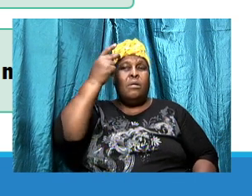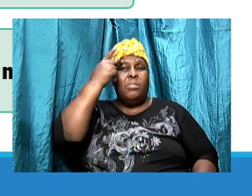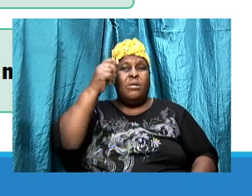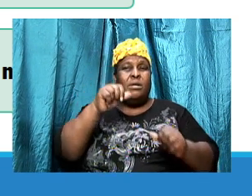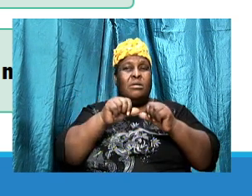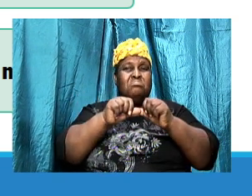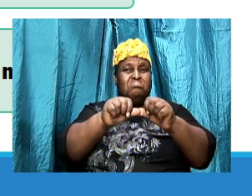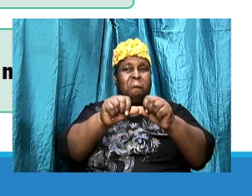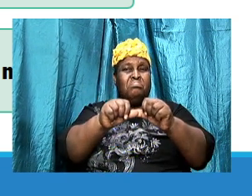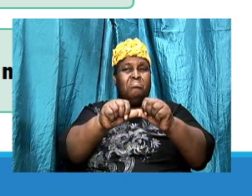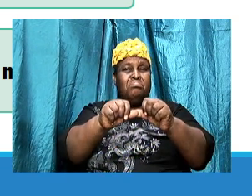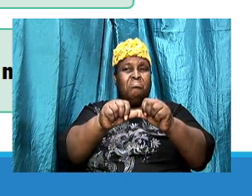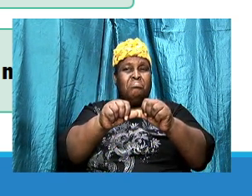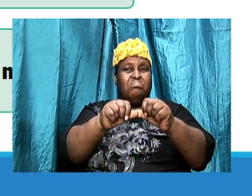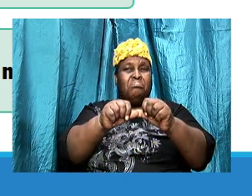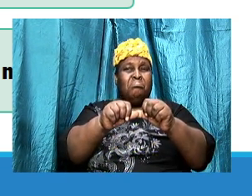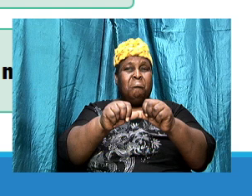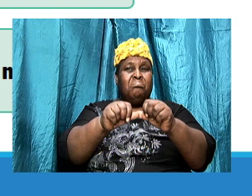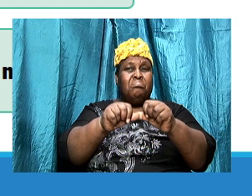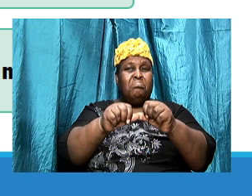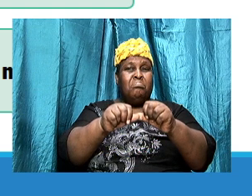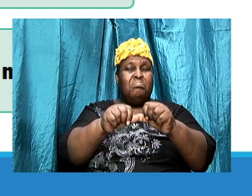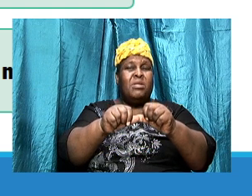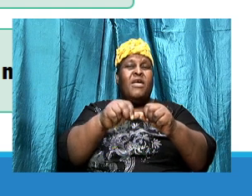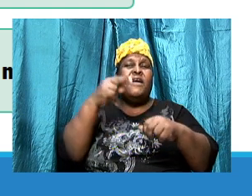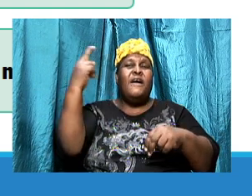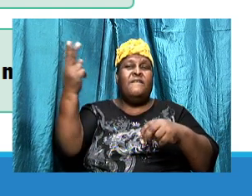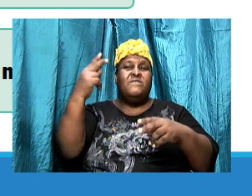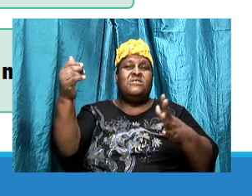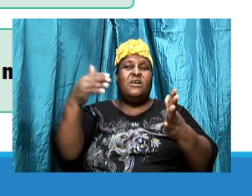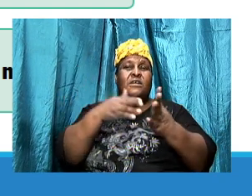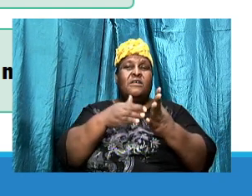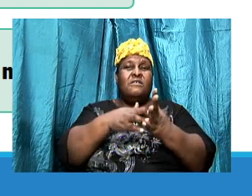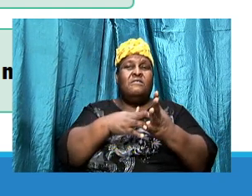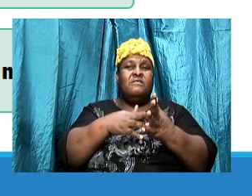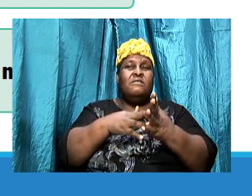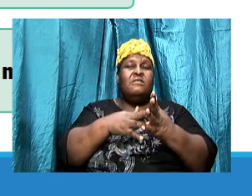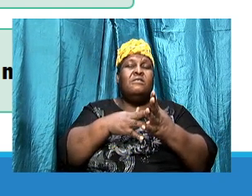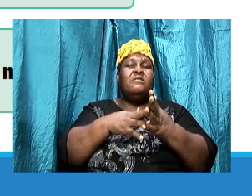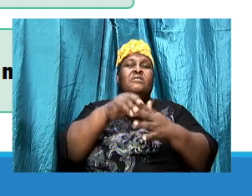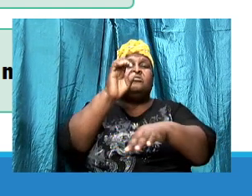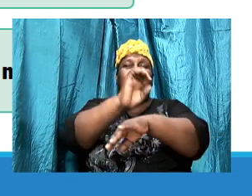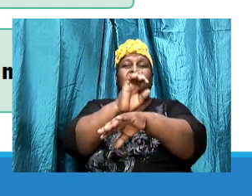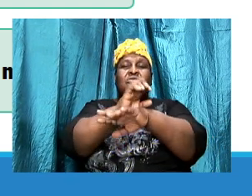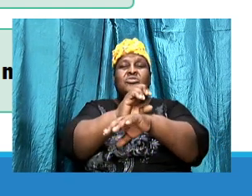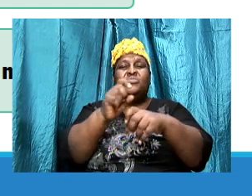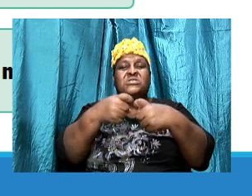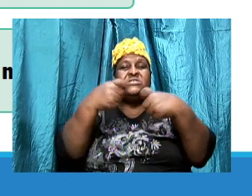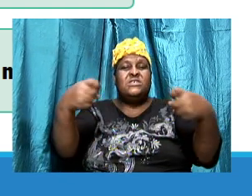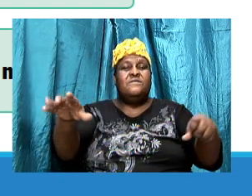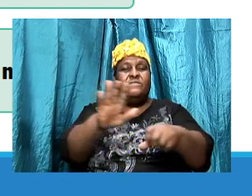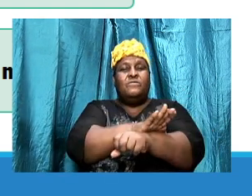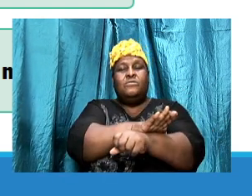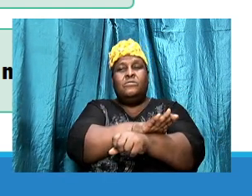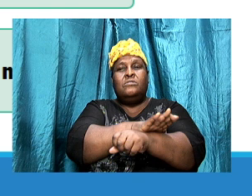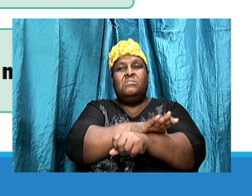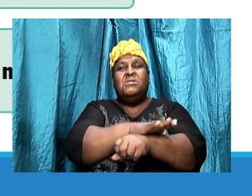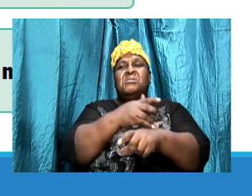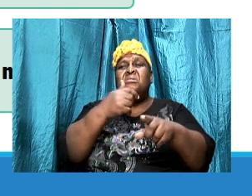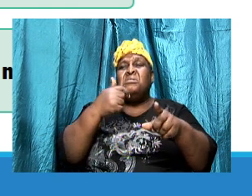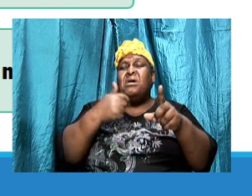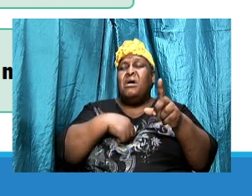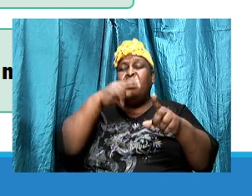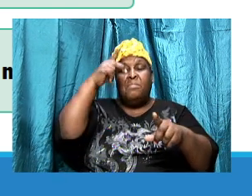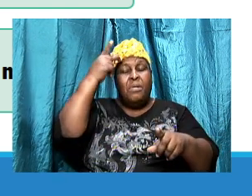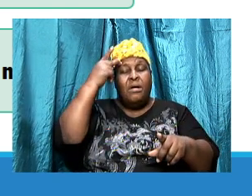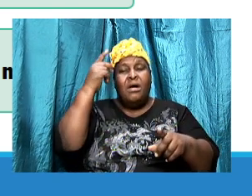of doubled down on the fact that the Corinthians church were carnal. And he said, "I, brethren, could not speak unto